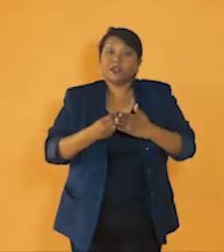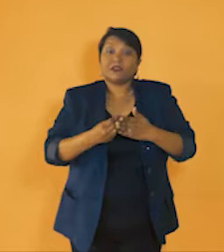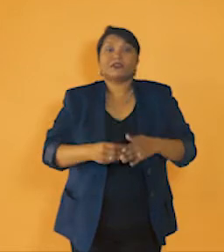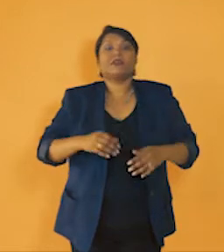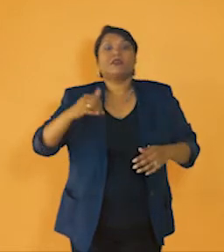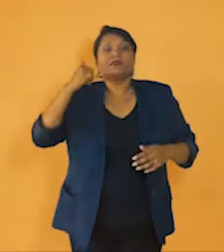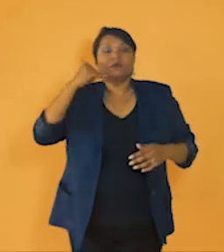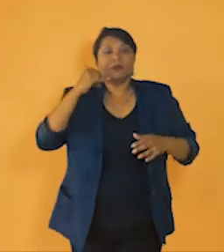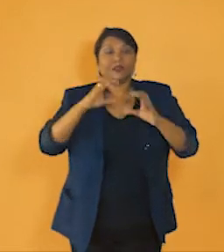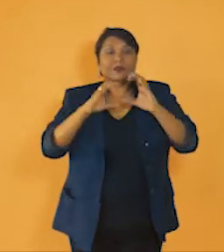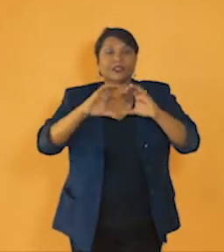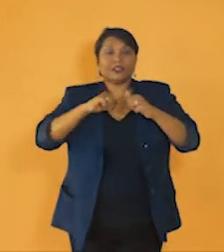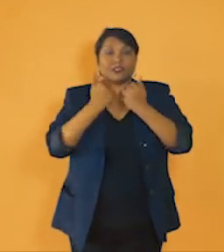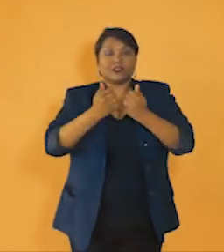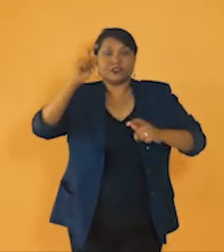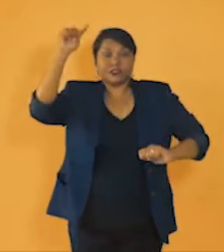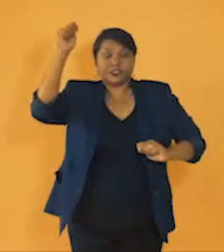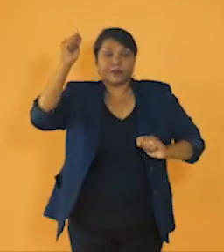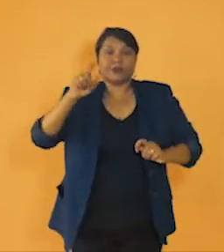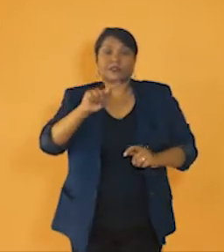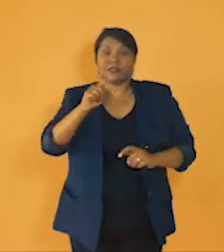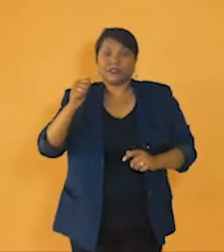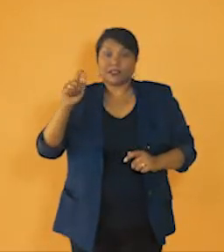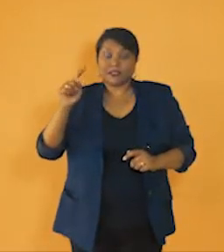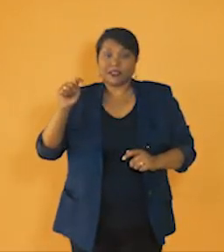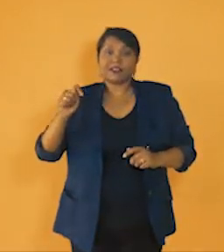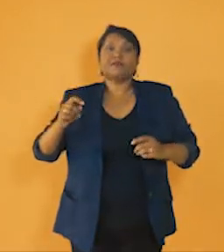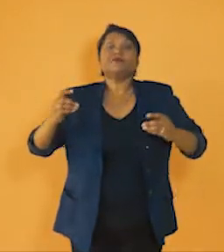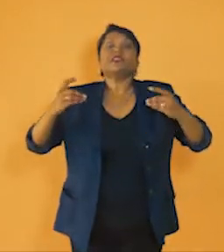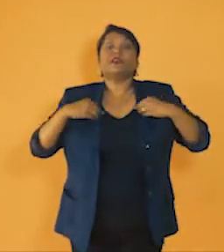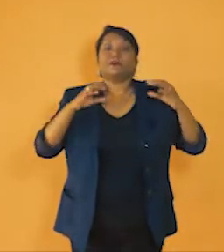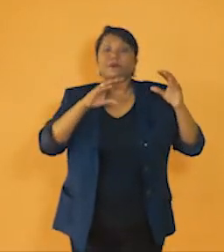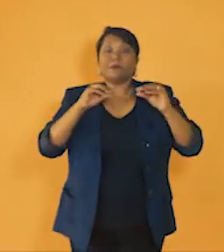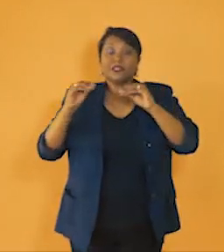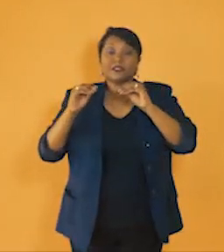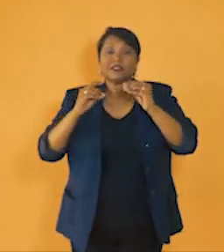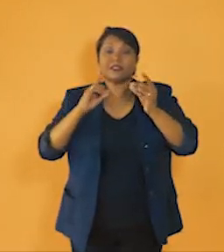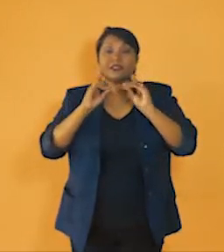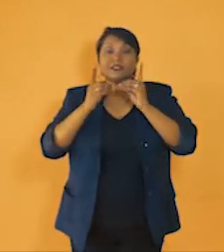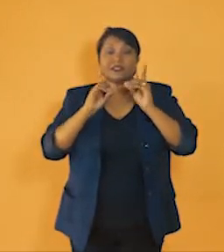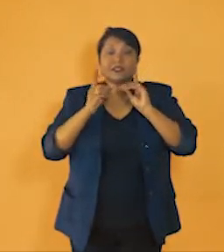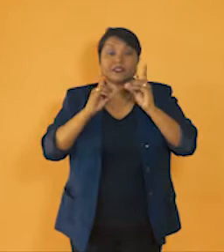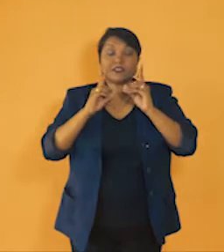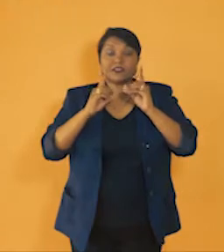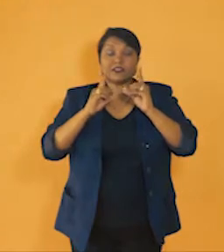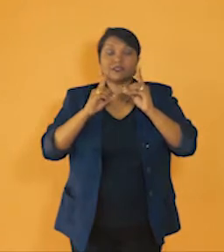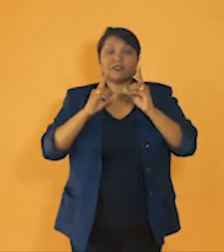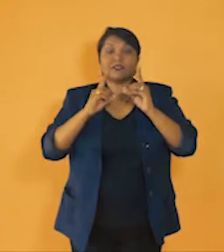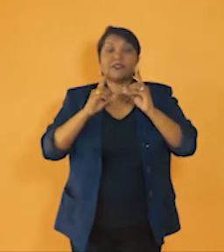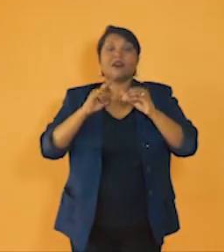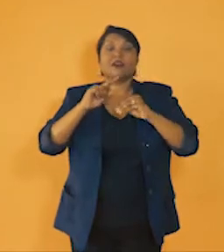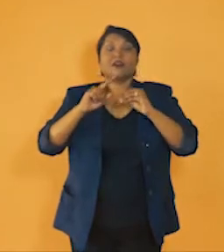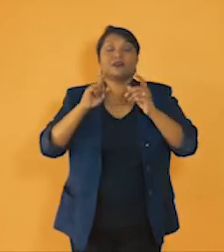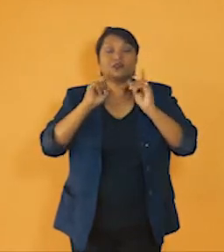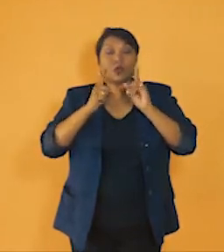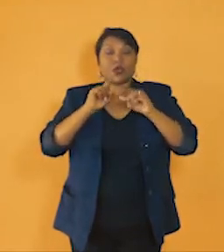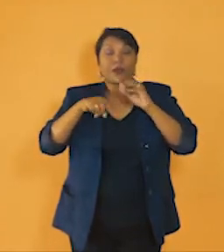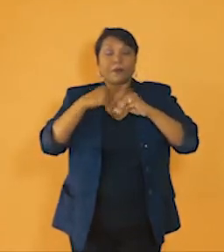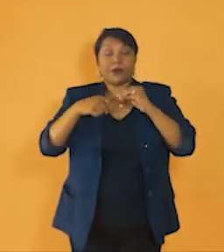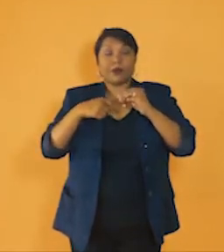the Telecommunications Authority of Trinidad and Tobago's 28th ICT Open Forum, a range of issues